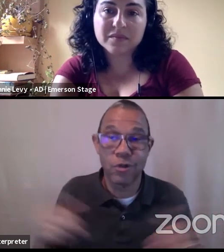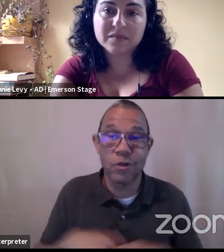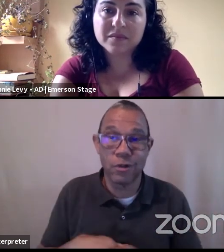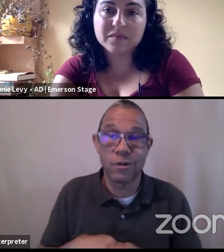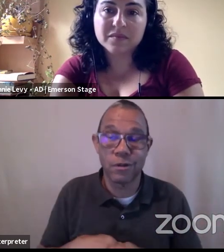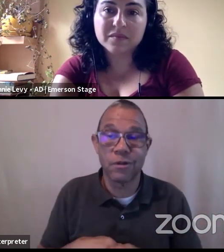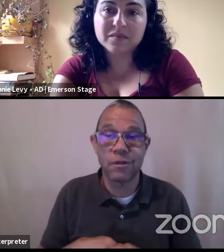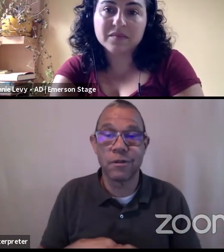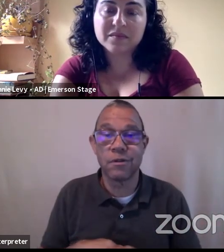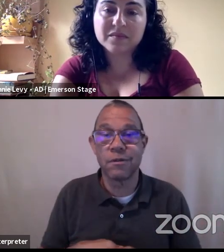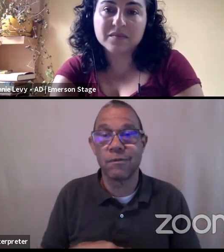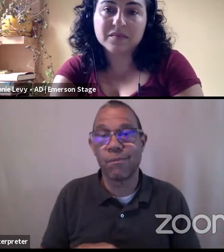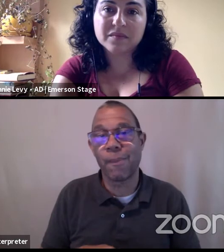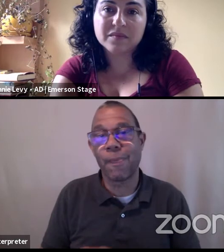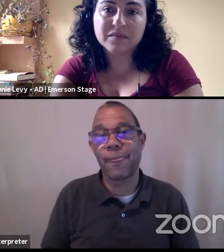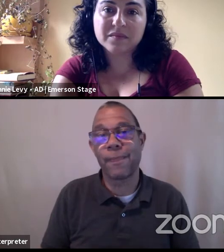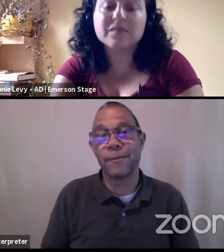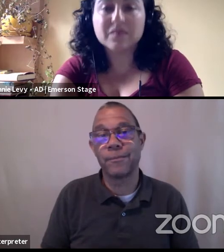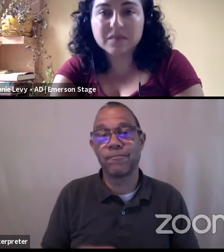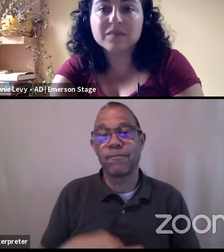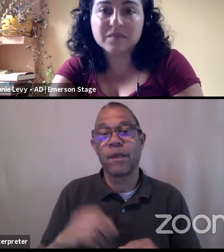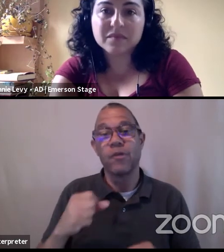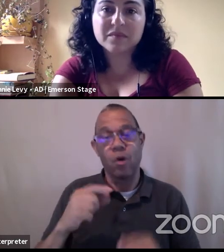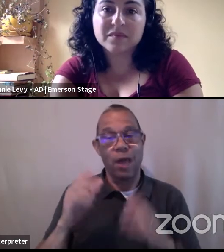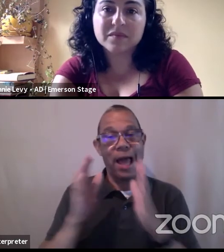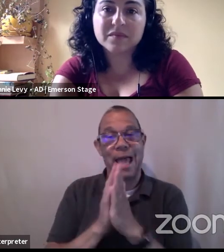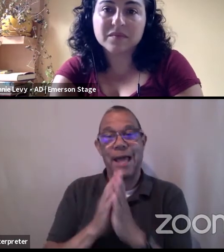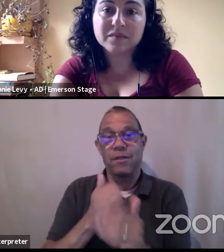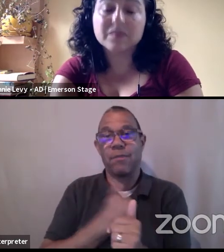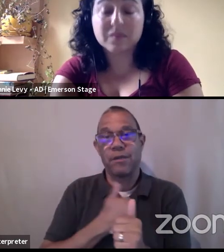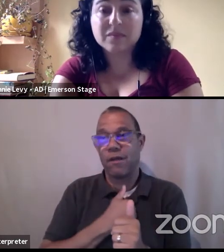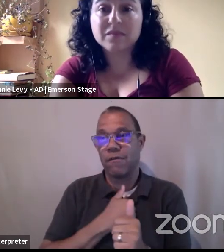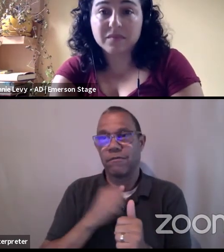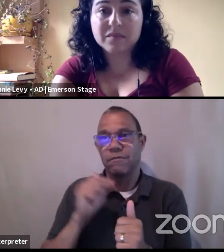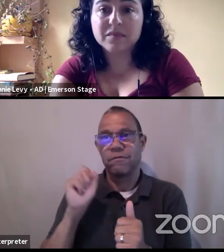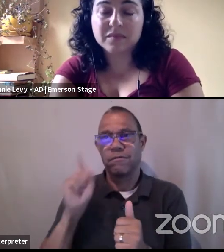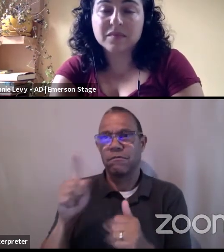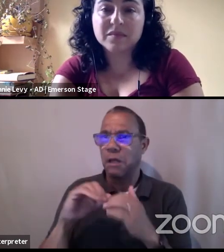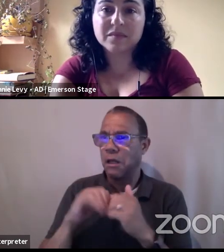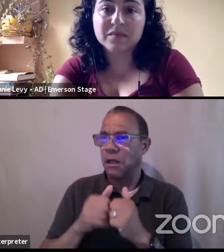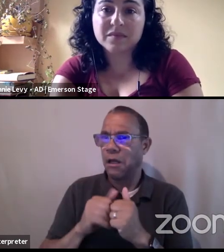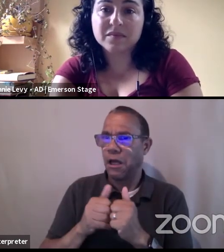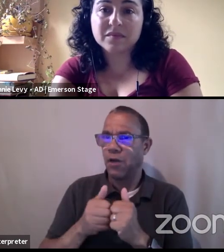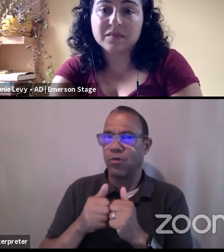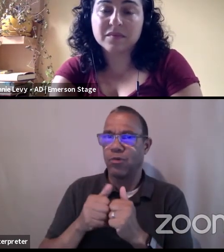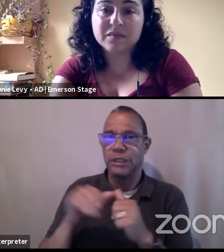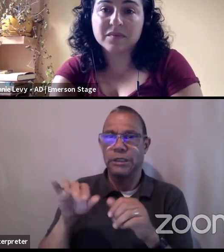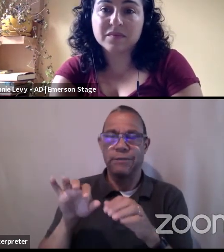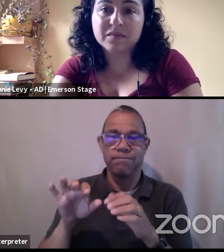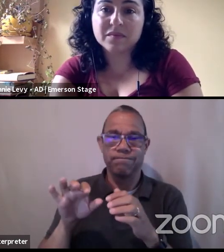So the, the questions that I ask myself are exactly the same as how do we take, how do we take